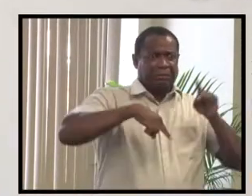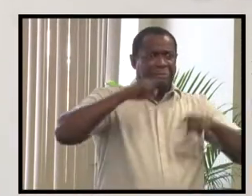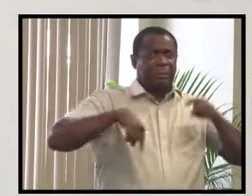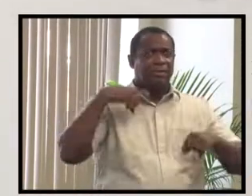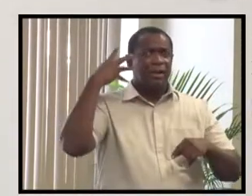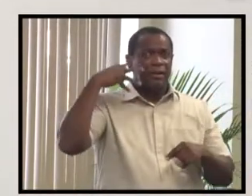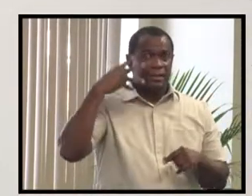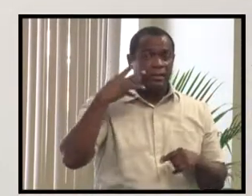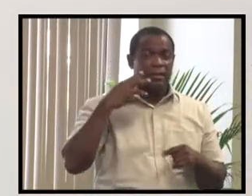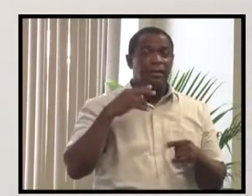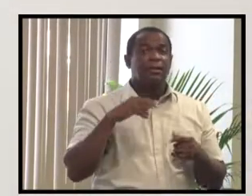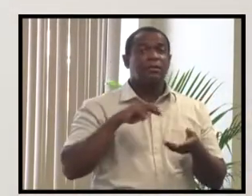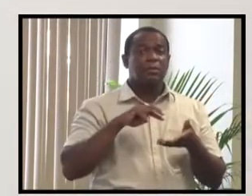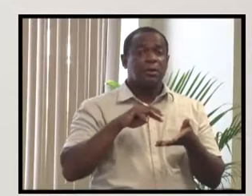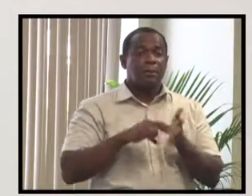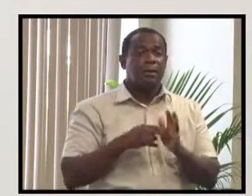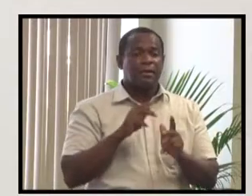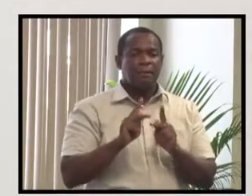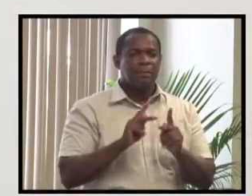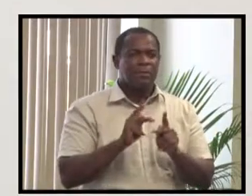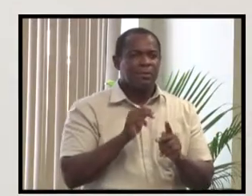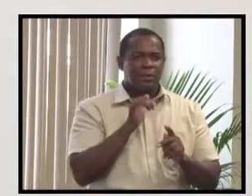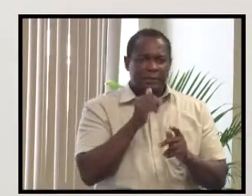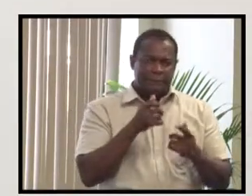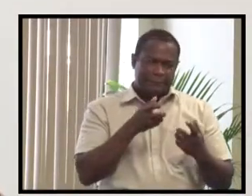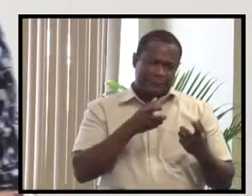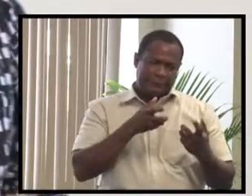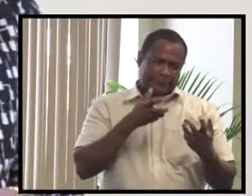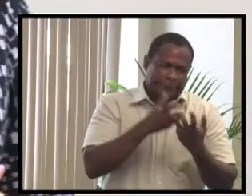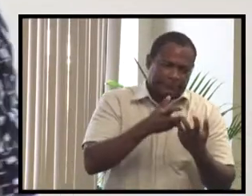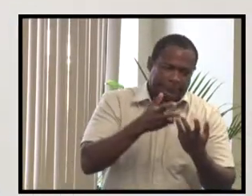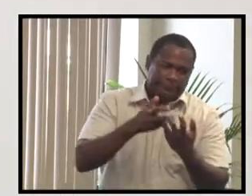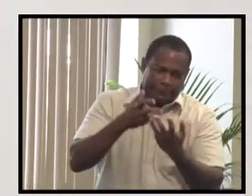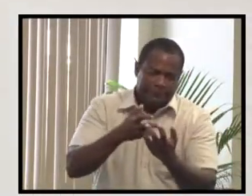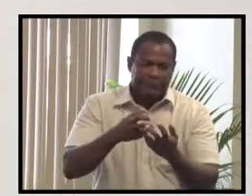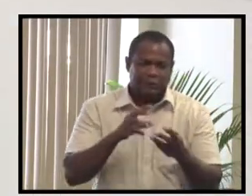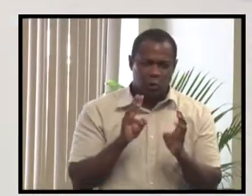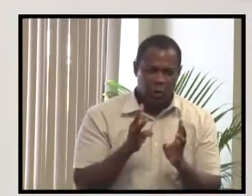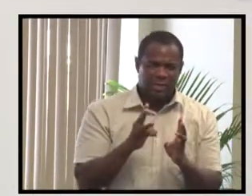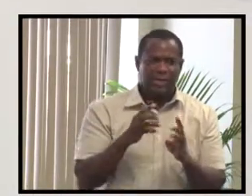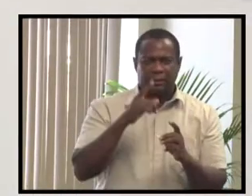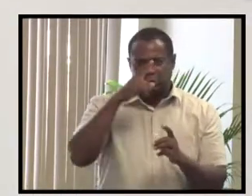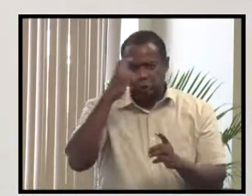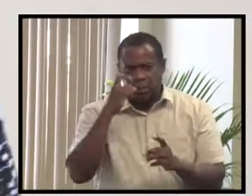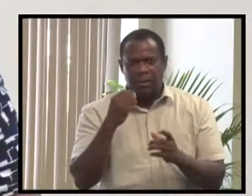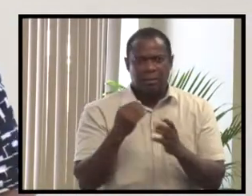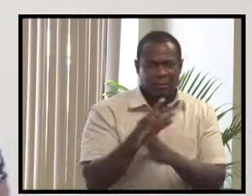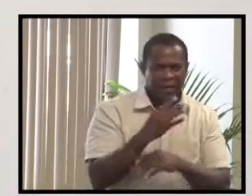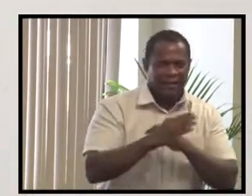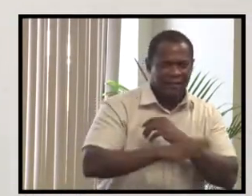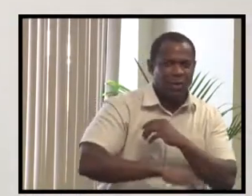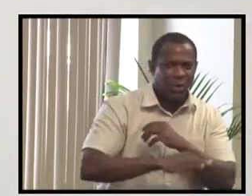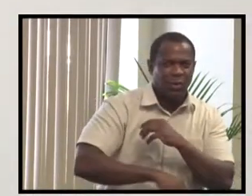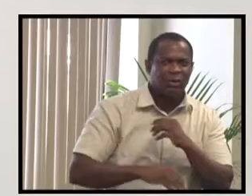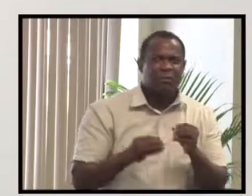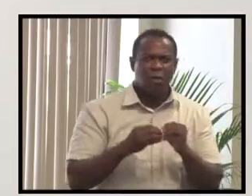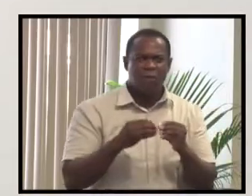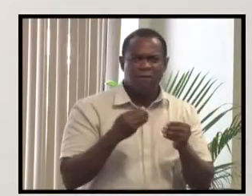going for those very heavy garments right away. So they're more transitional line of clothing.